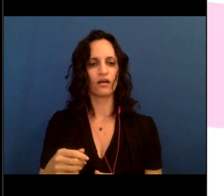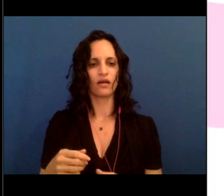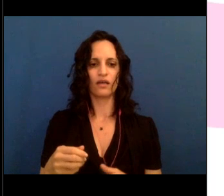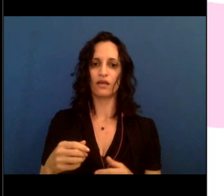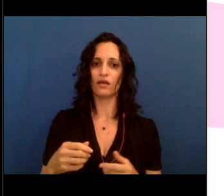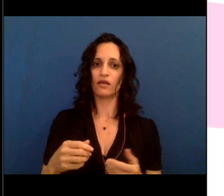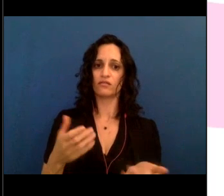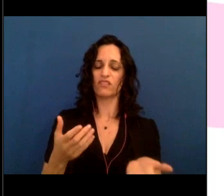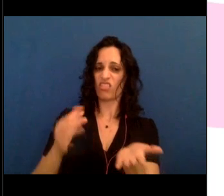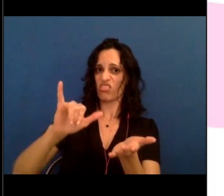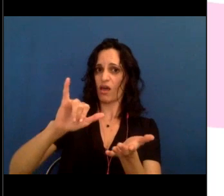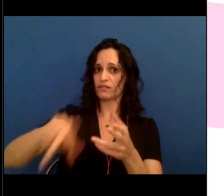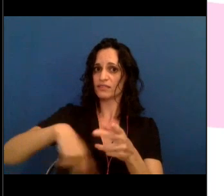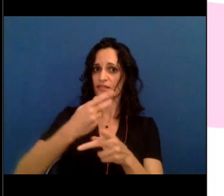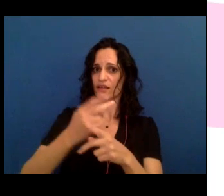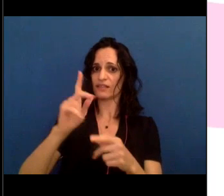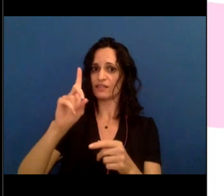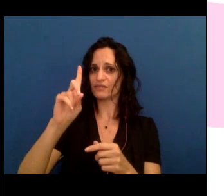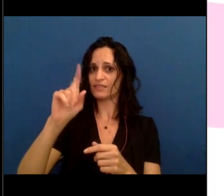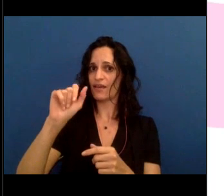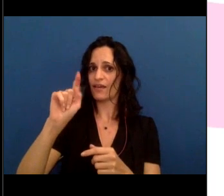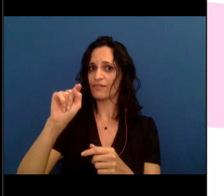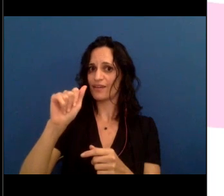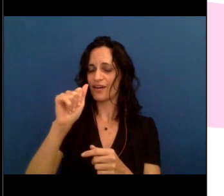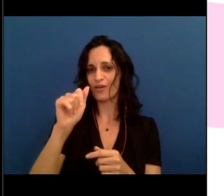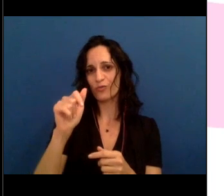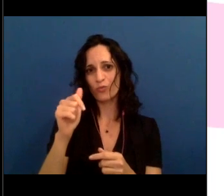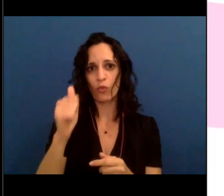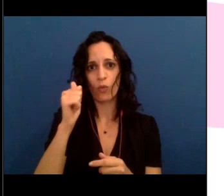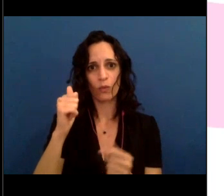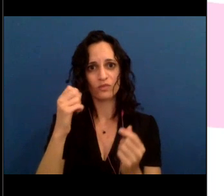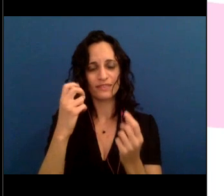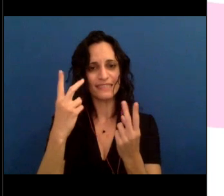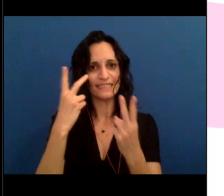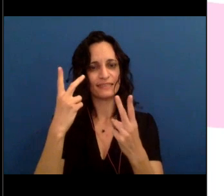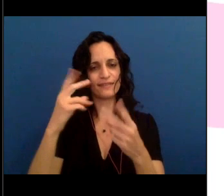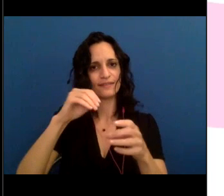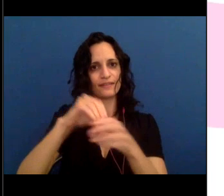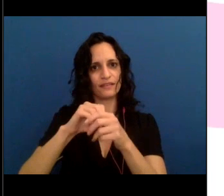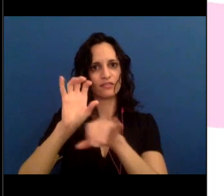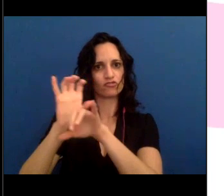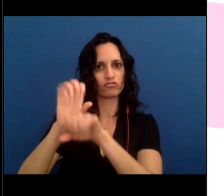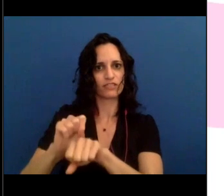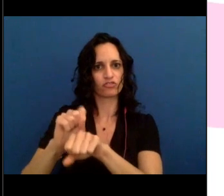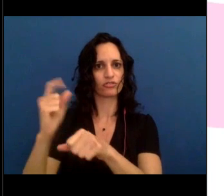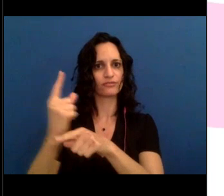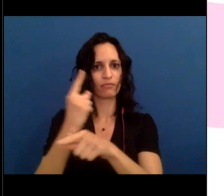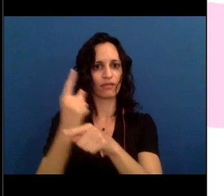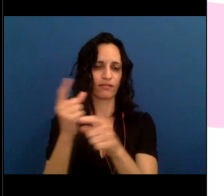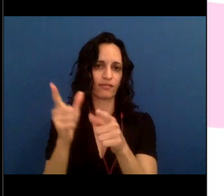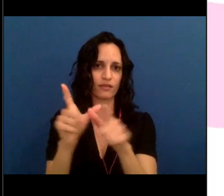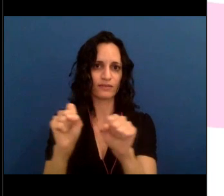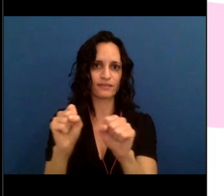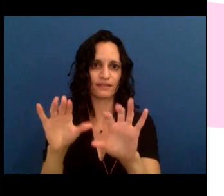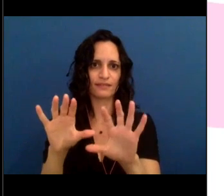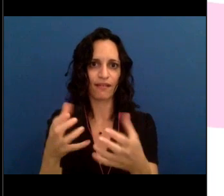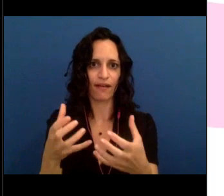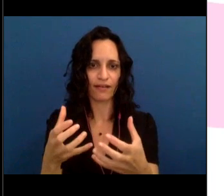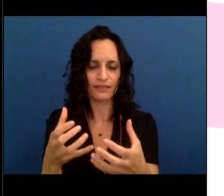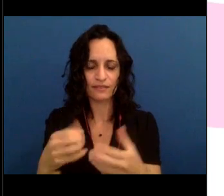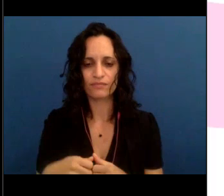data, as it were, that you certainly would not see in a traditional or typical linguistics course, outside